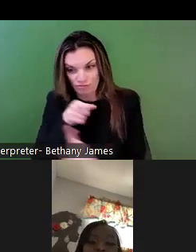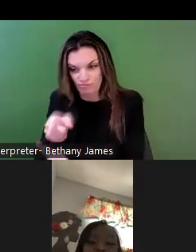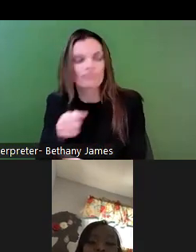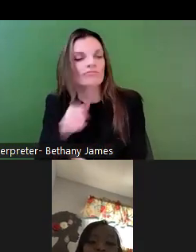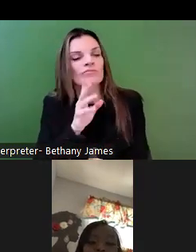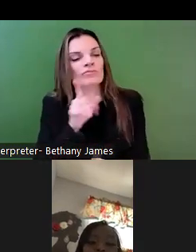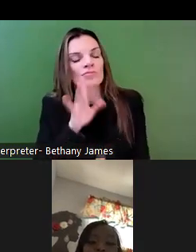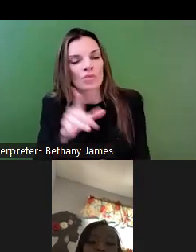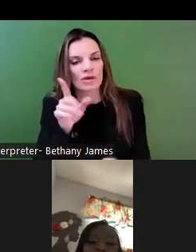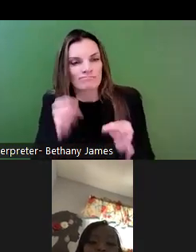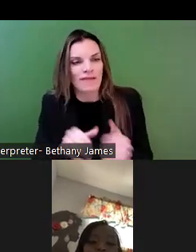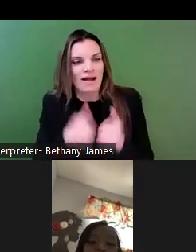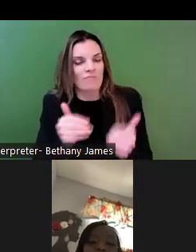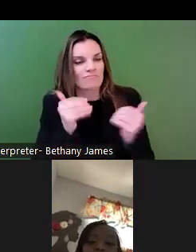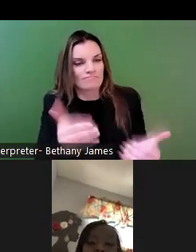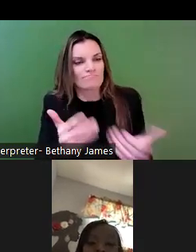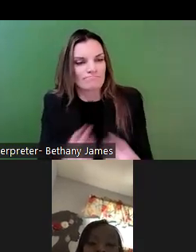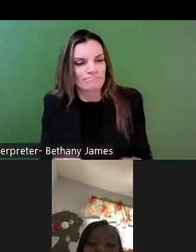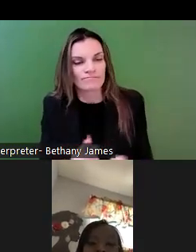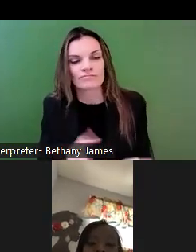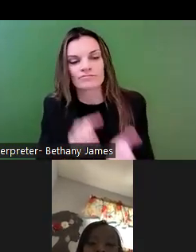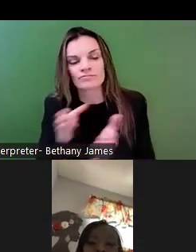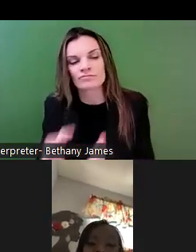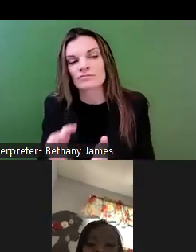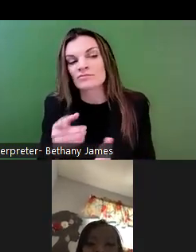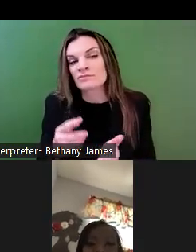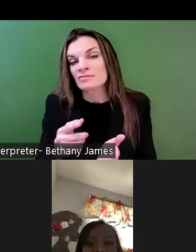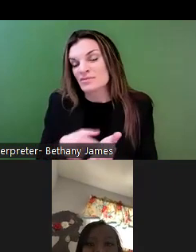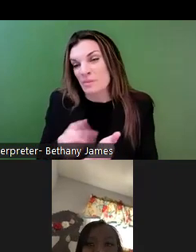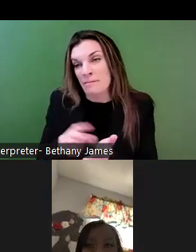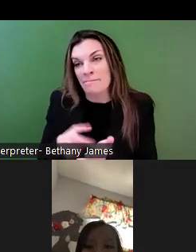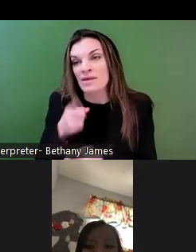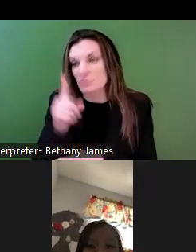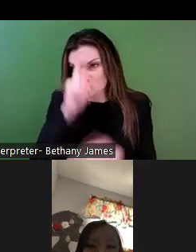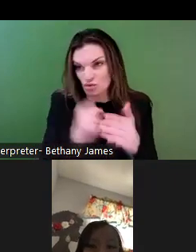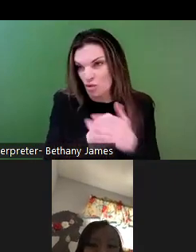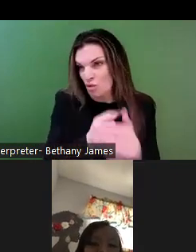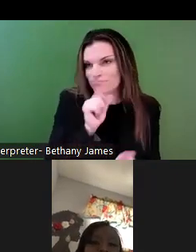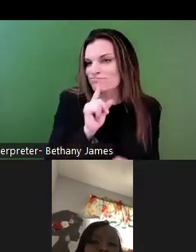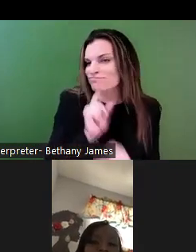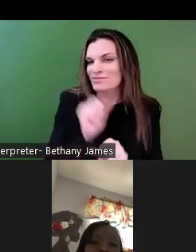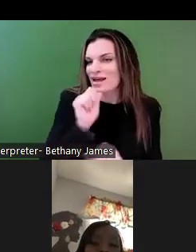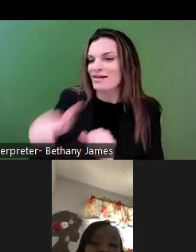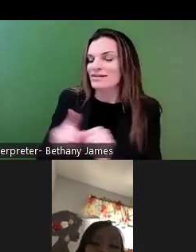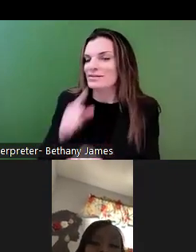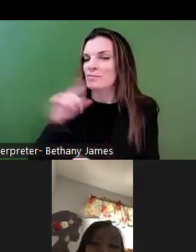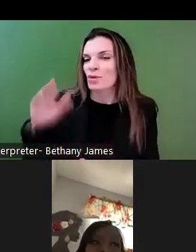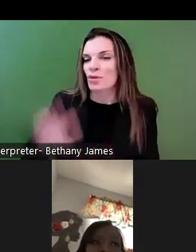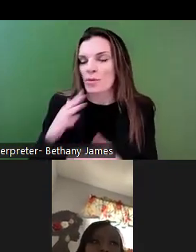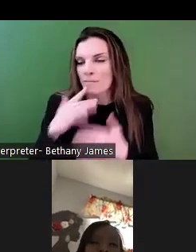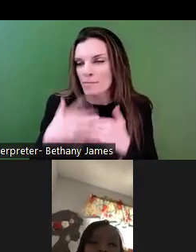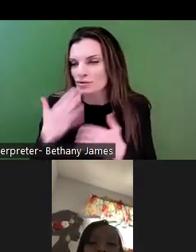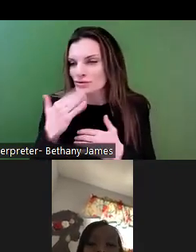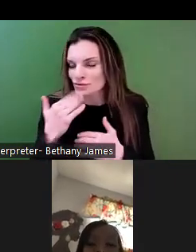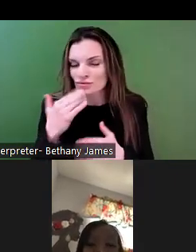you also want to do a blood glucose check, because low blood sugars or hypoglycemia mimic strokes. You want to do oxygen